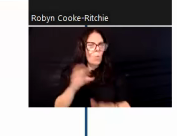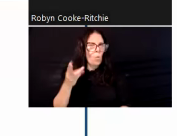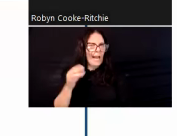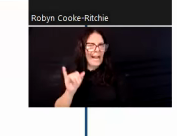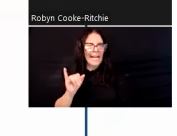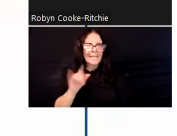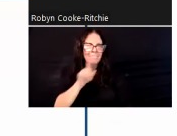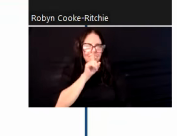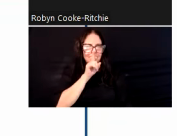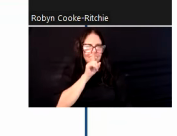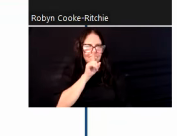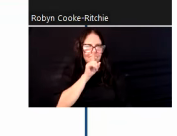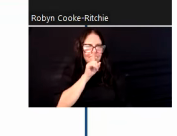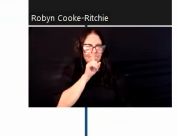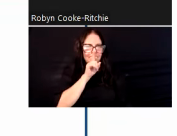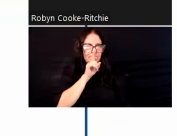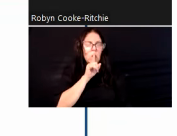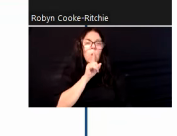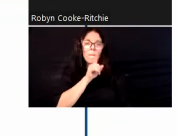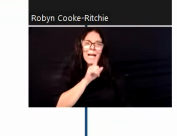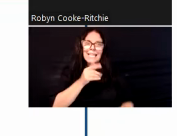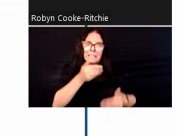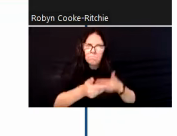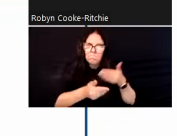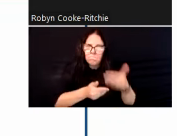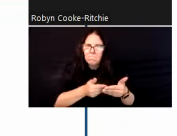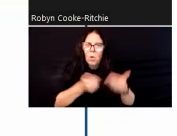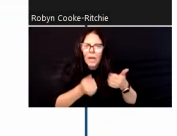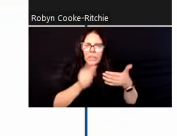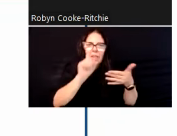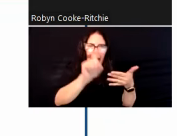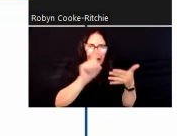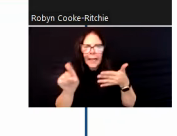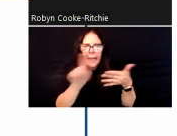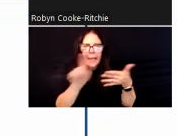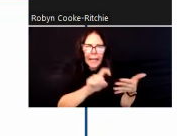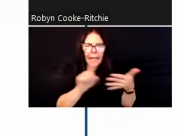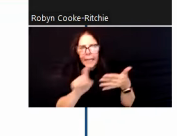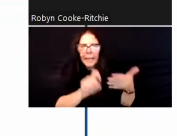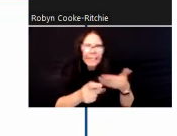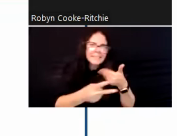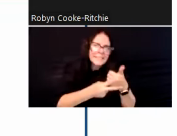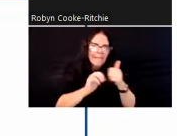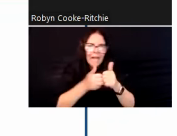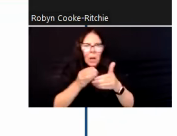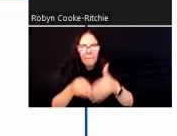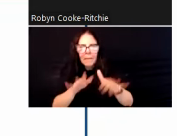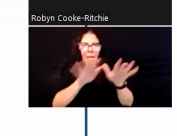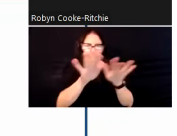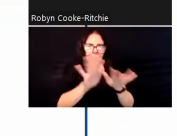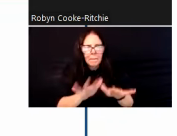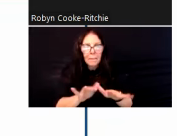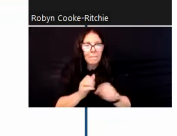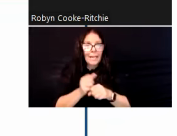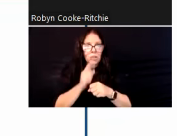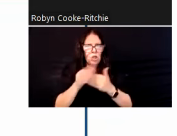CAMS. So they give you the buttons to click and how to save and how to complete that little function or update, but they